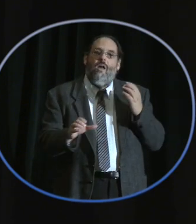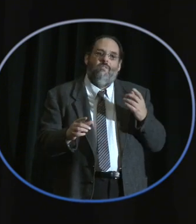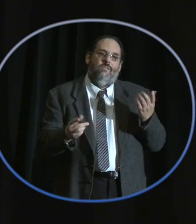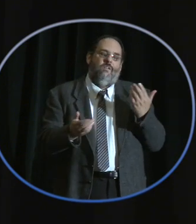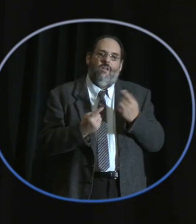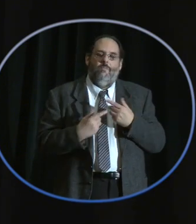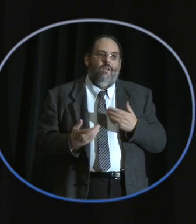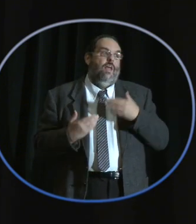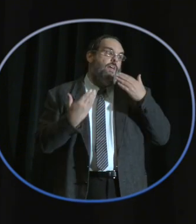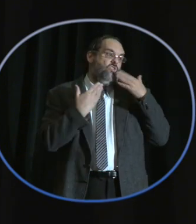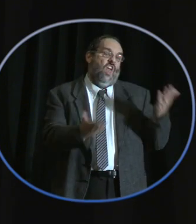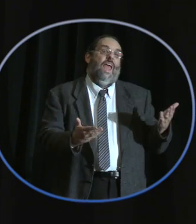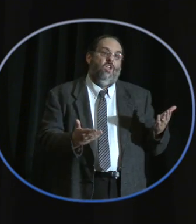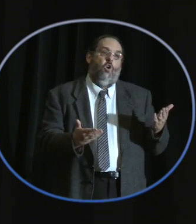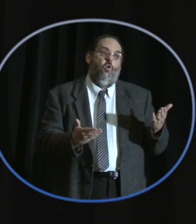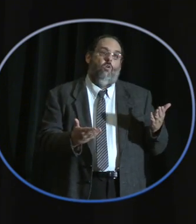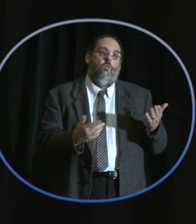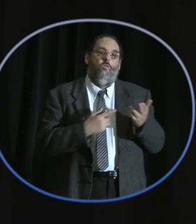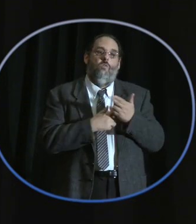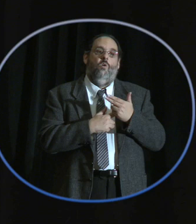staff.